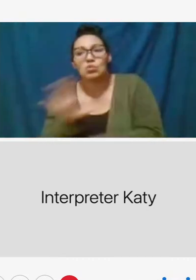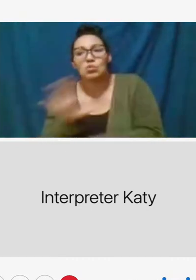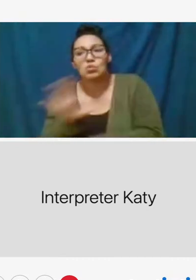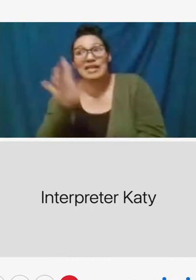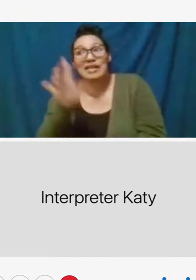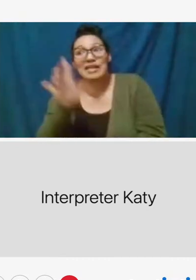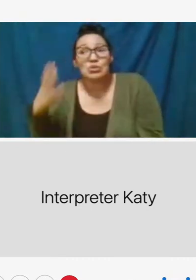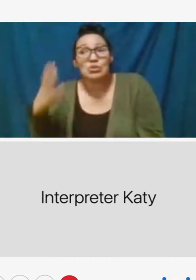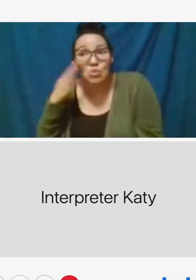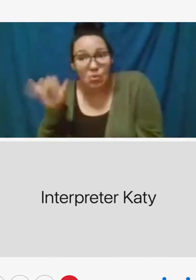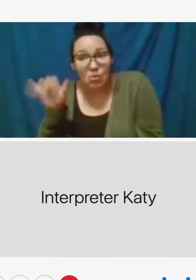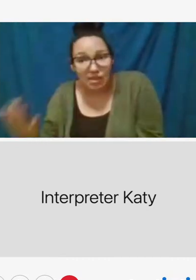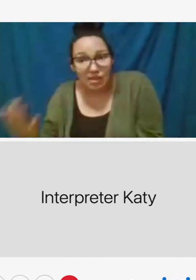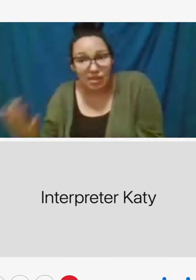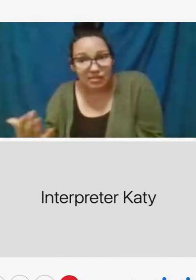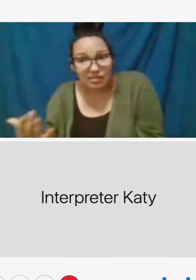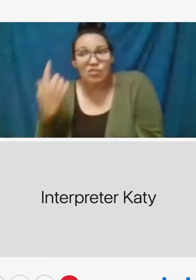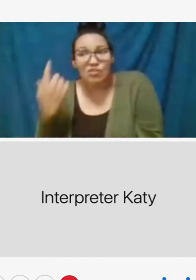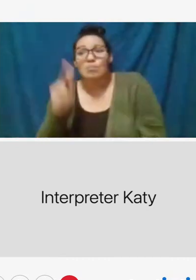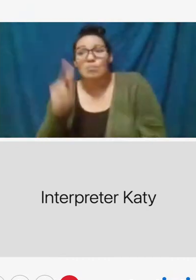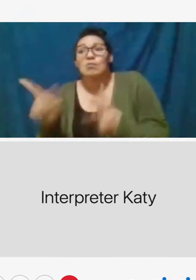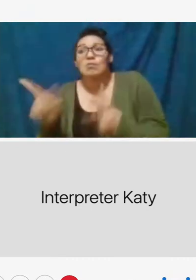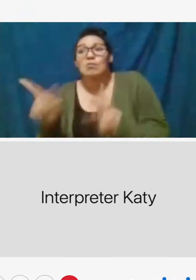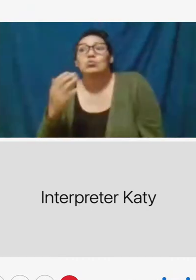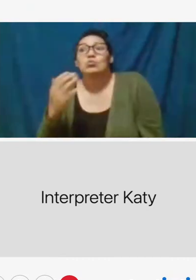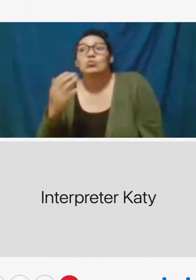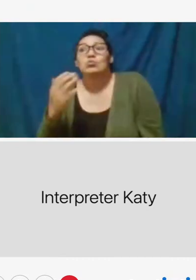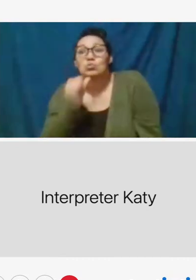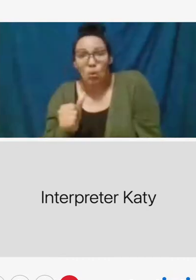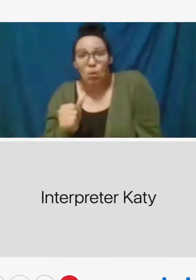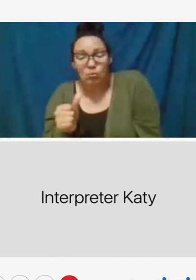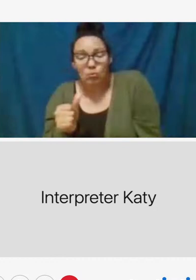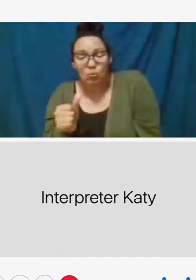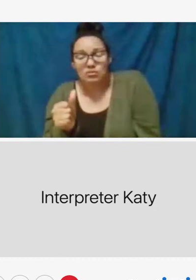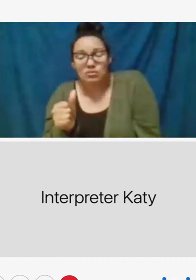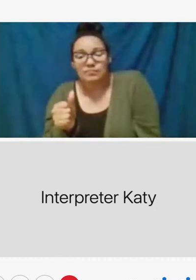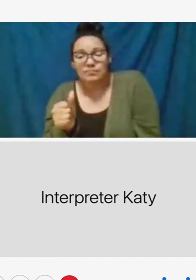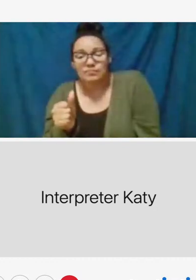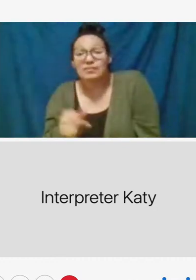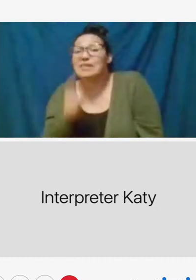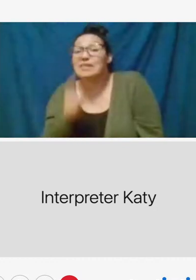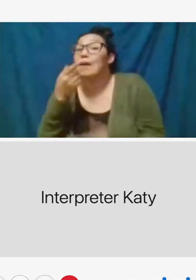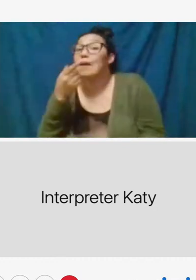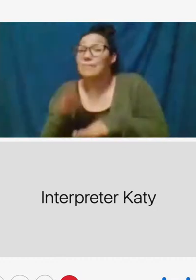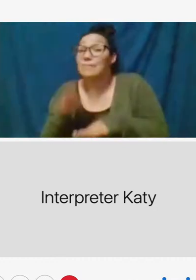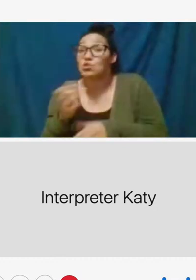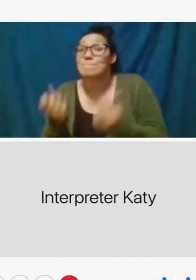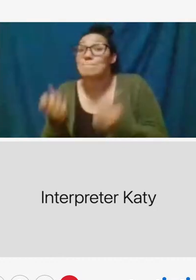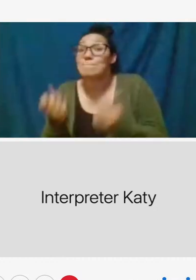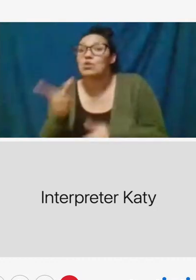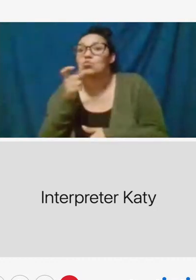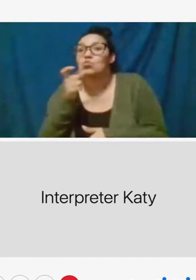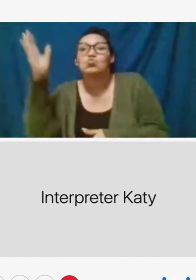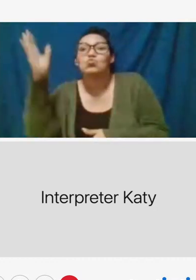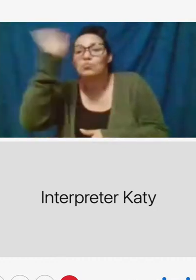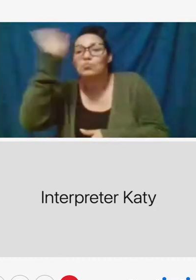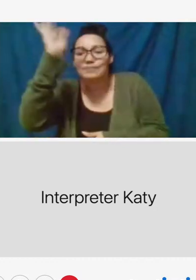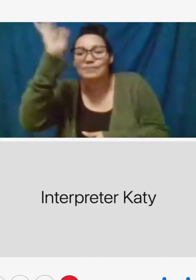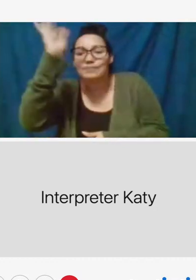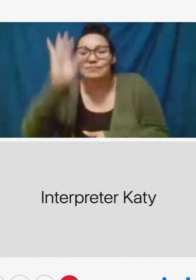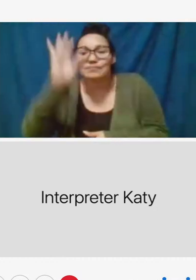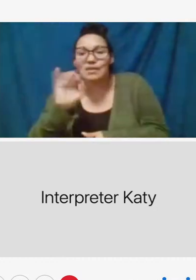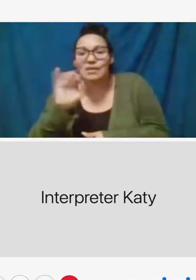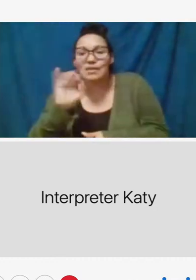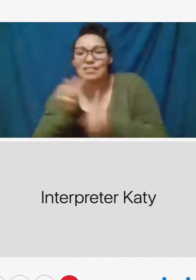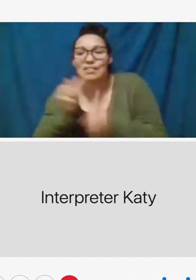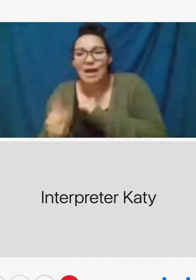ones that don't know it because I'm I I bet you there's a ton of them who don't even know that this bill passed and that we have to